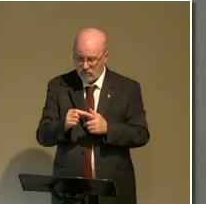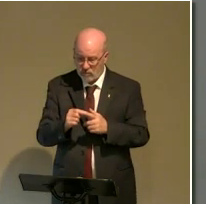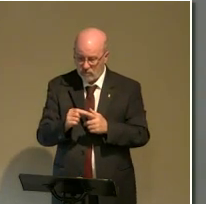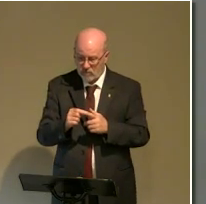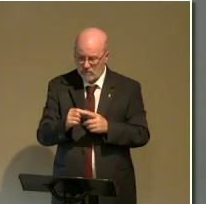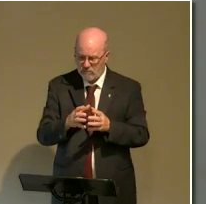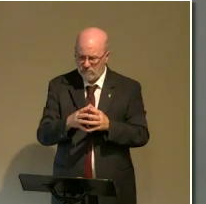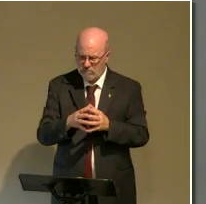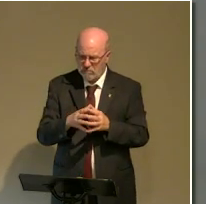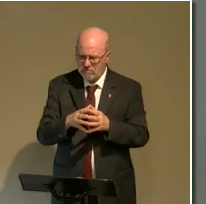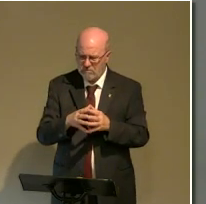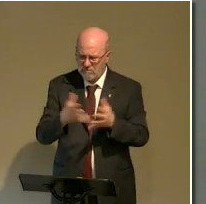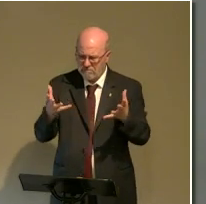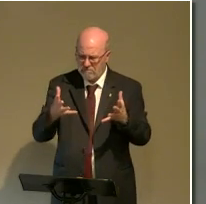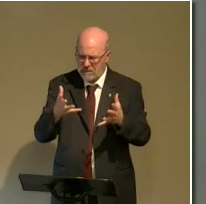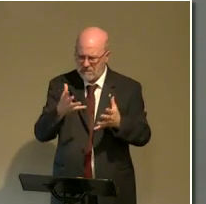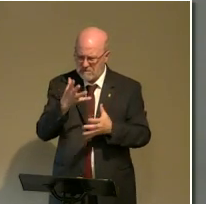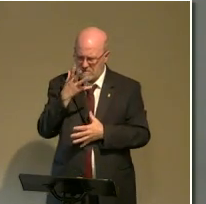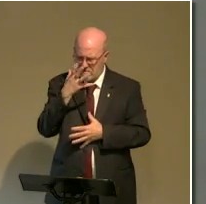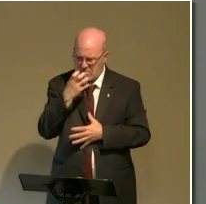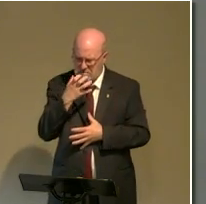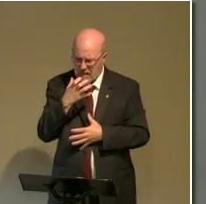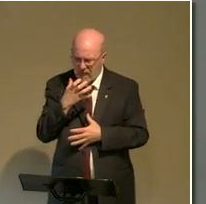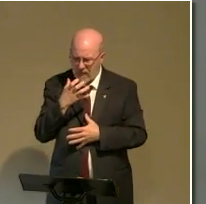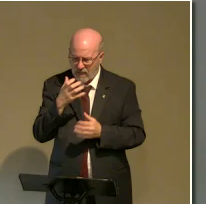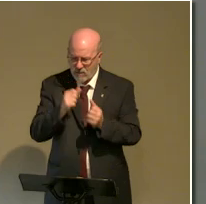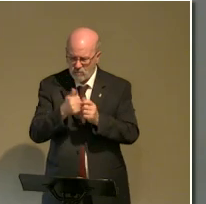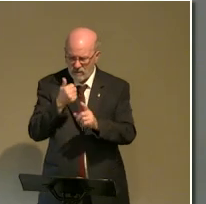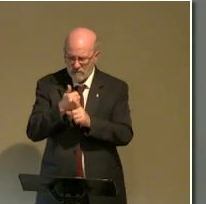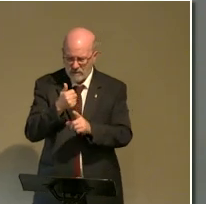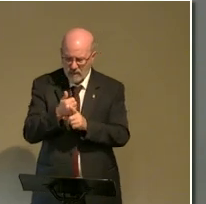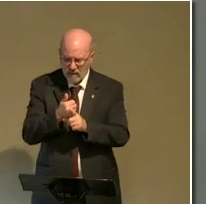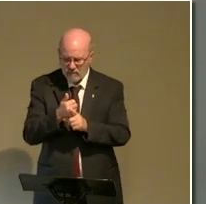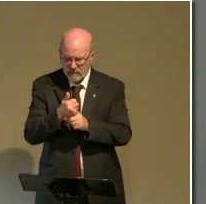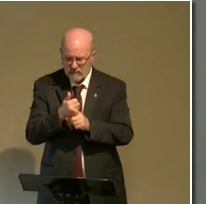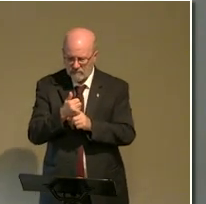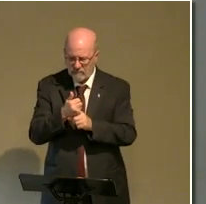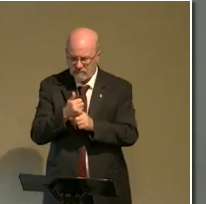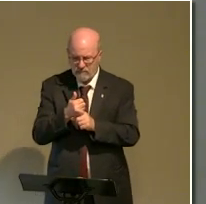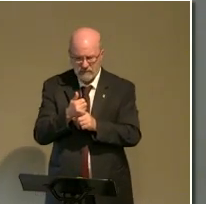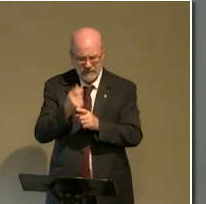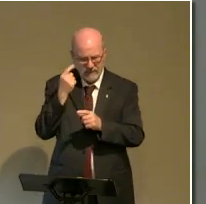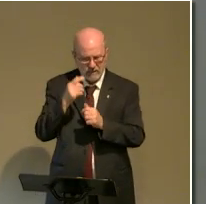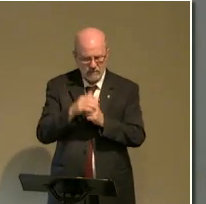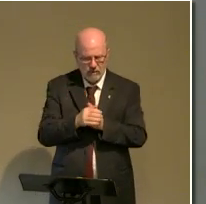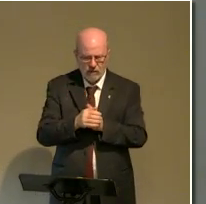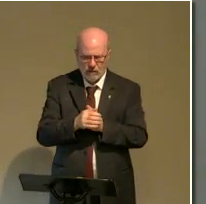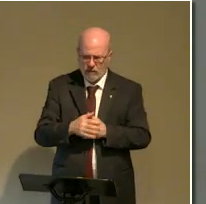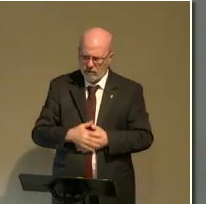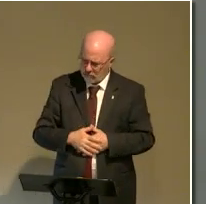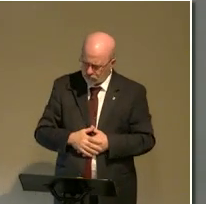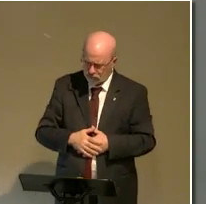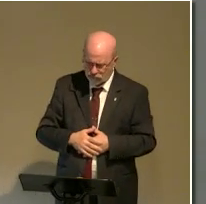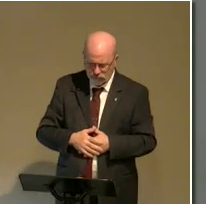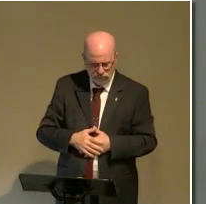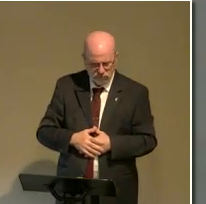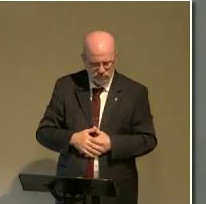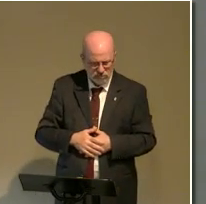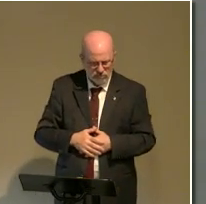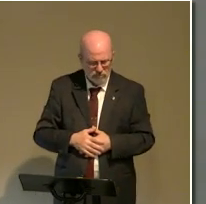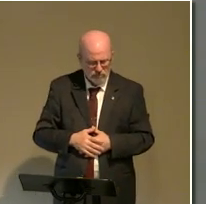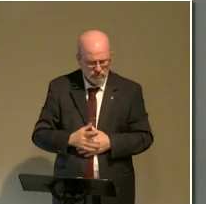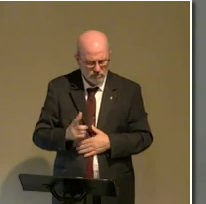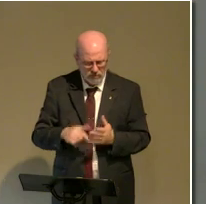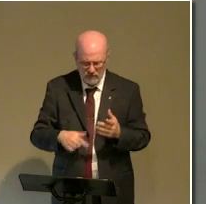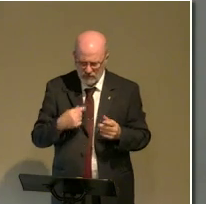then the king, when he heard these words, was sore displeased with himself. He probably thought, oh man, what did I